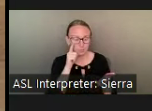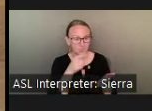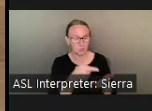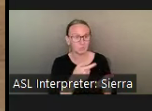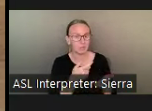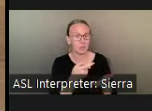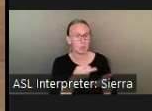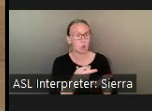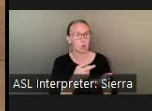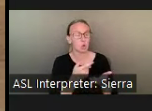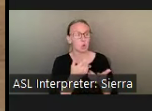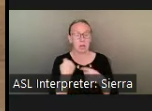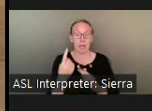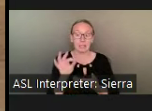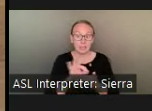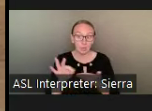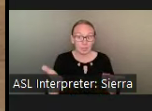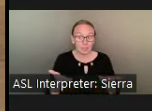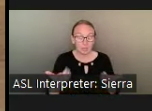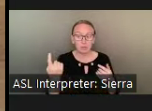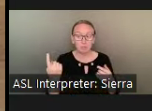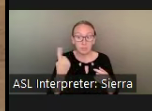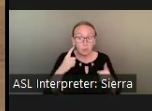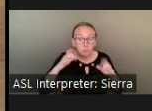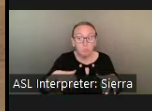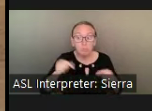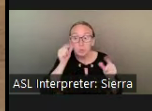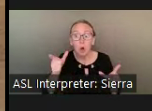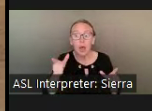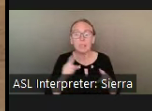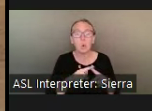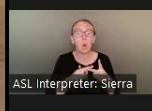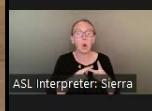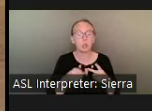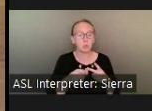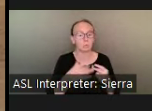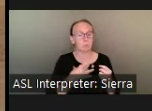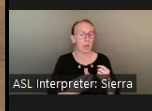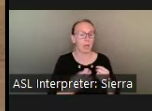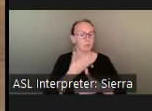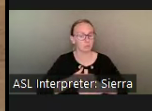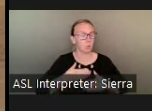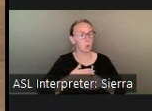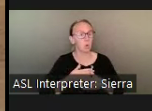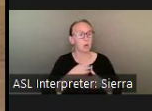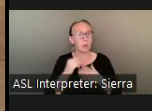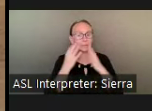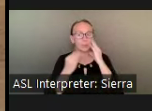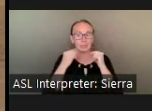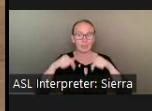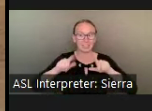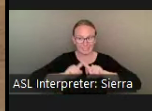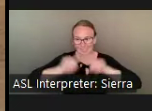your last 9 weeks here, or things you particularly enjoyed exploring or experiencing about this very different landscape